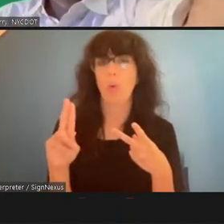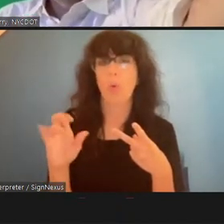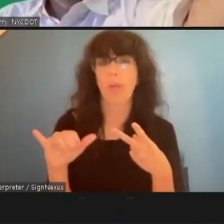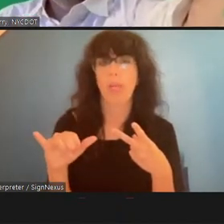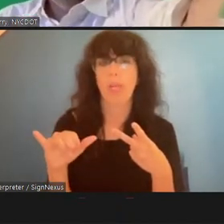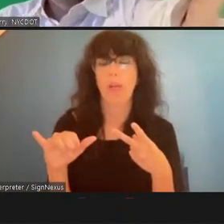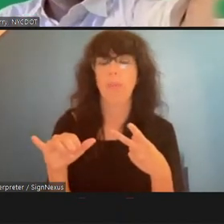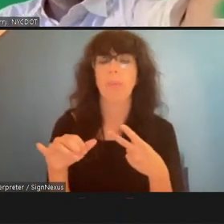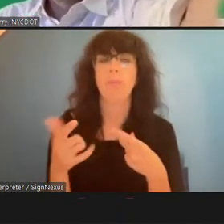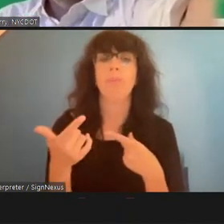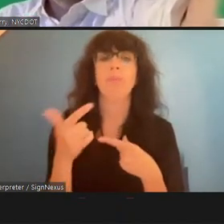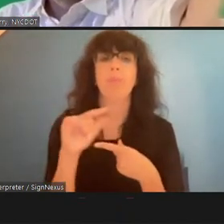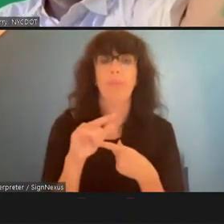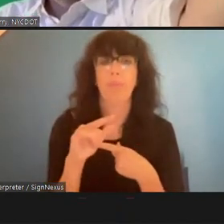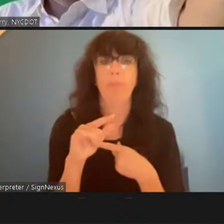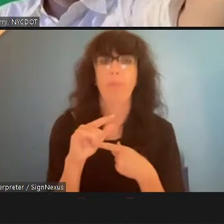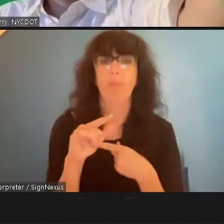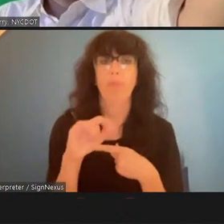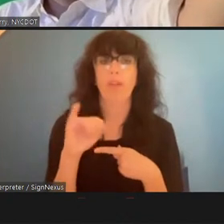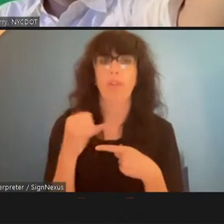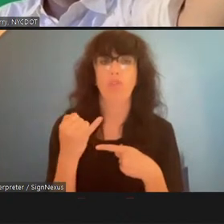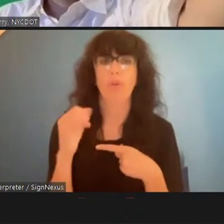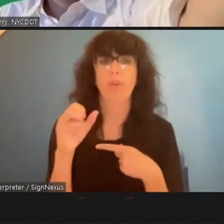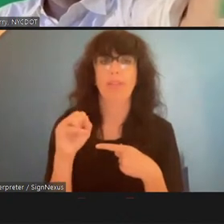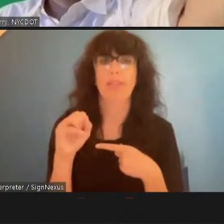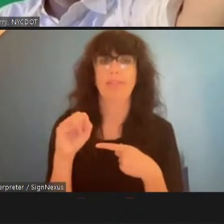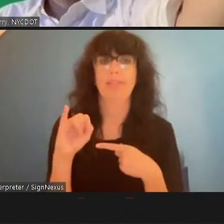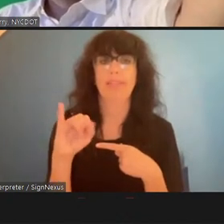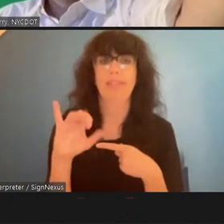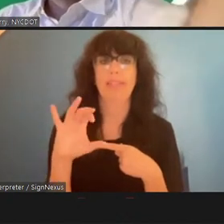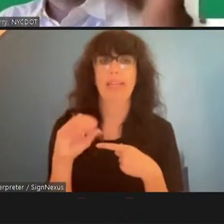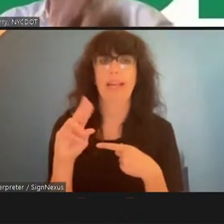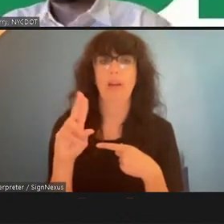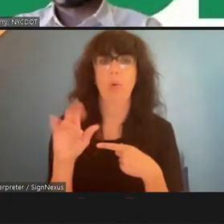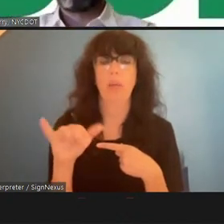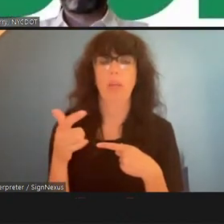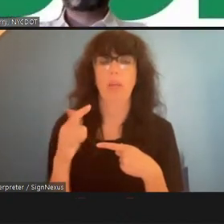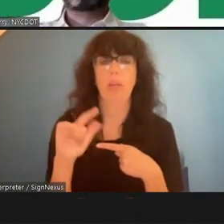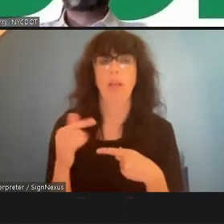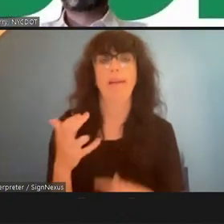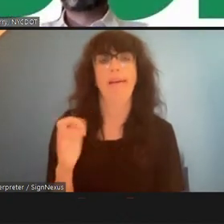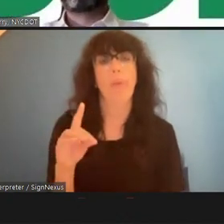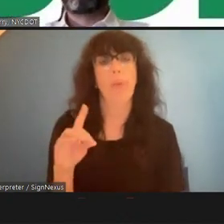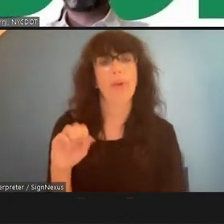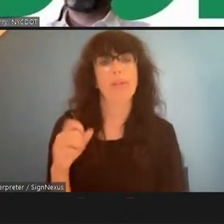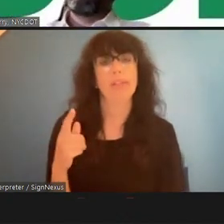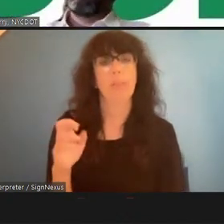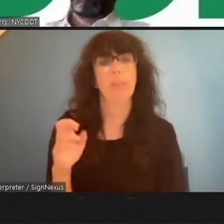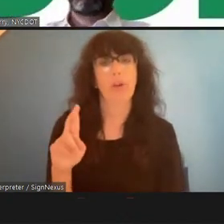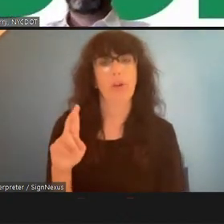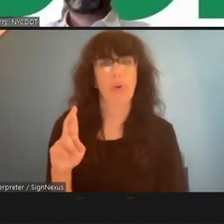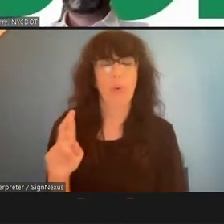our next speaker is joseph sokowi followed by howard specter